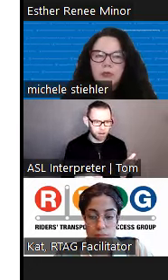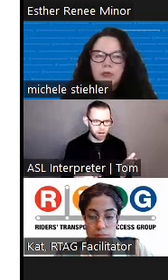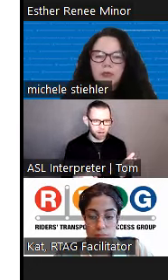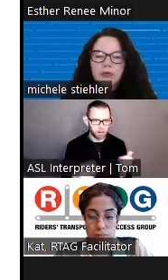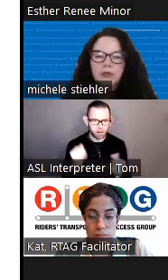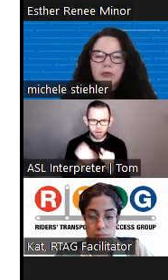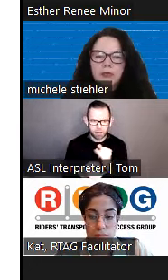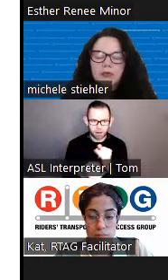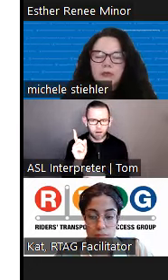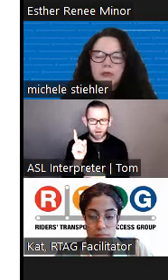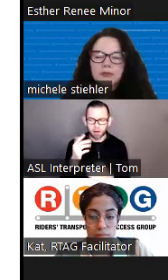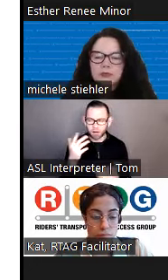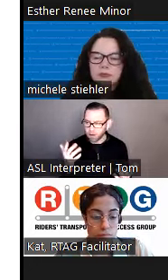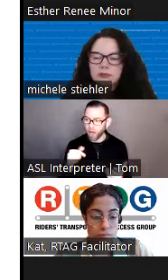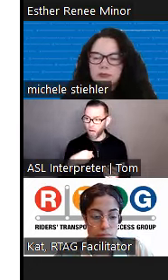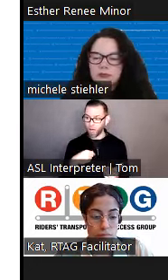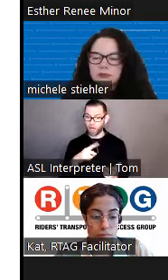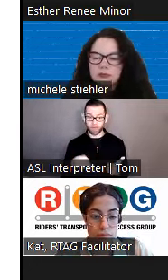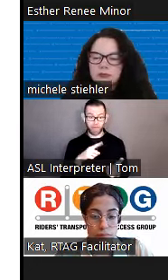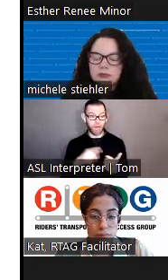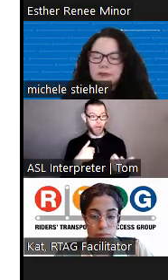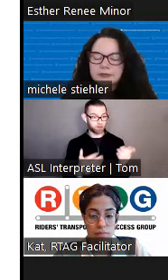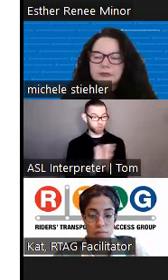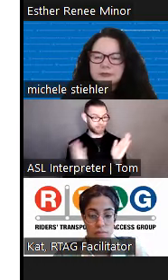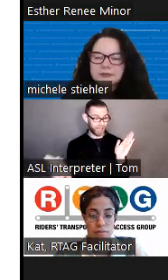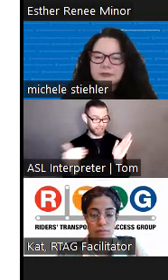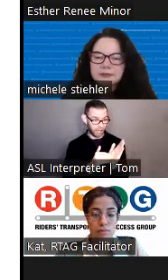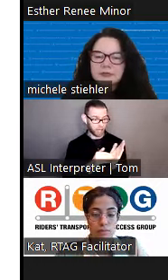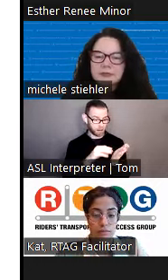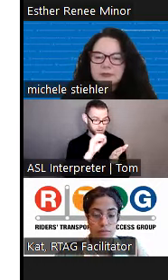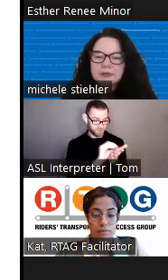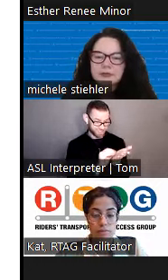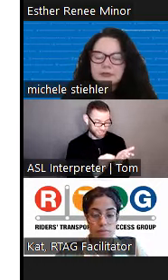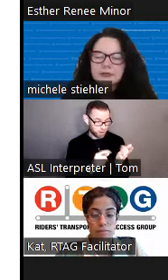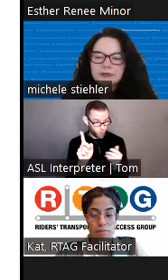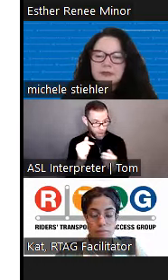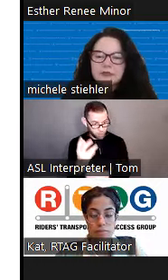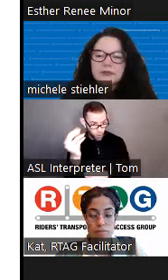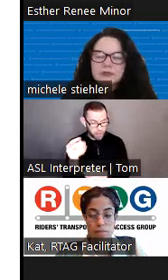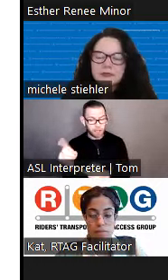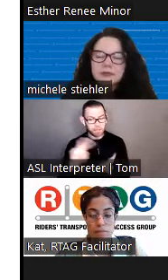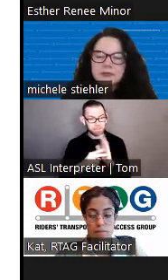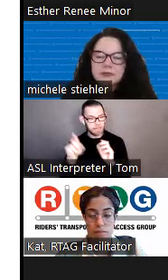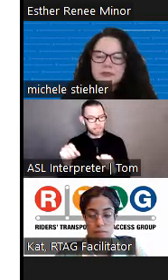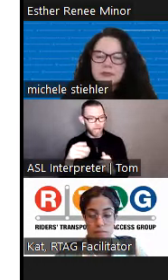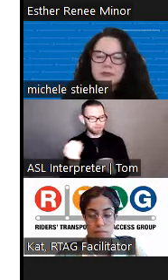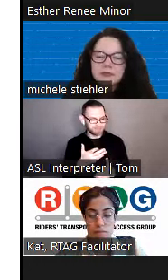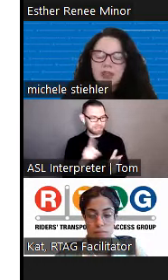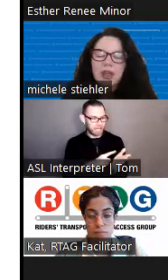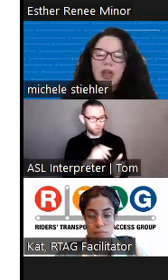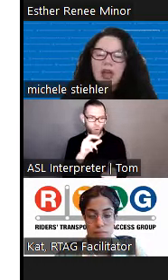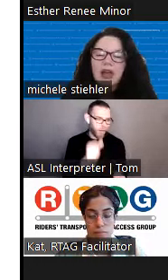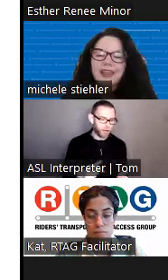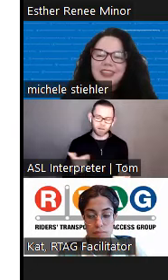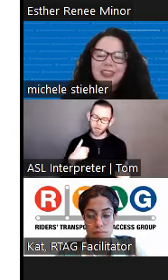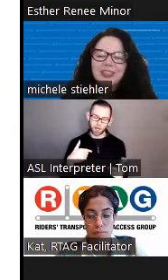soon as I get a driver where I'm going, so they can either cancel it right on a spot or not. It's just driving me